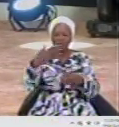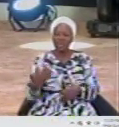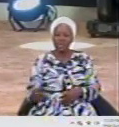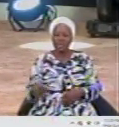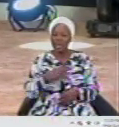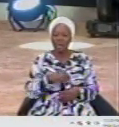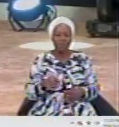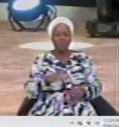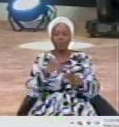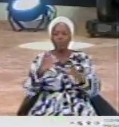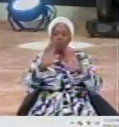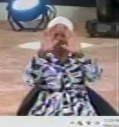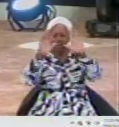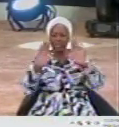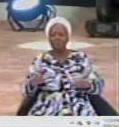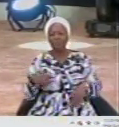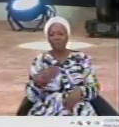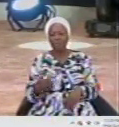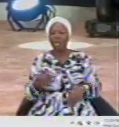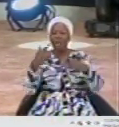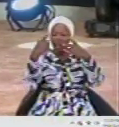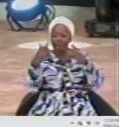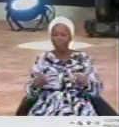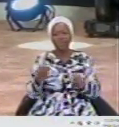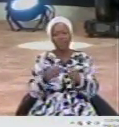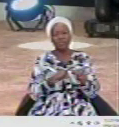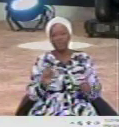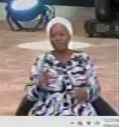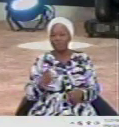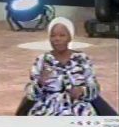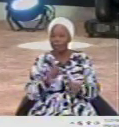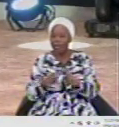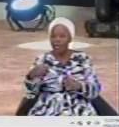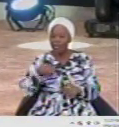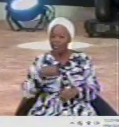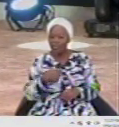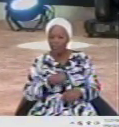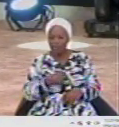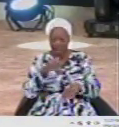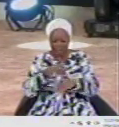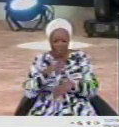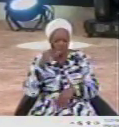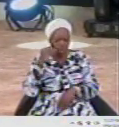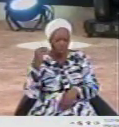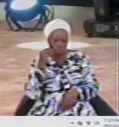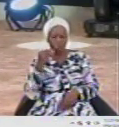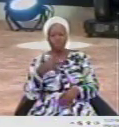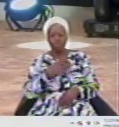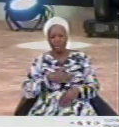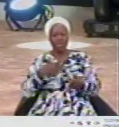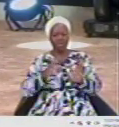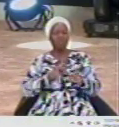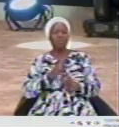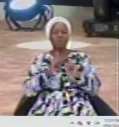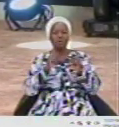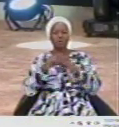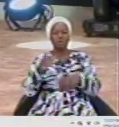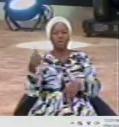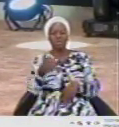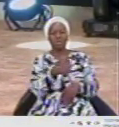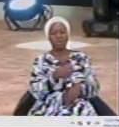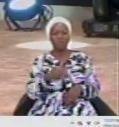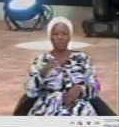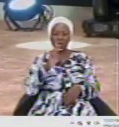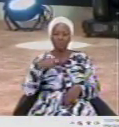and supernatural things happening everywhere. But we at home, let's talk to ourselves. Are we going to